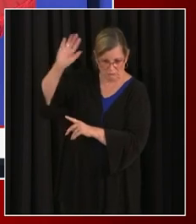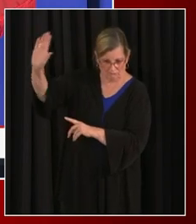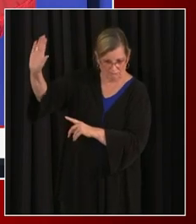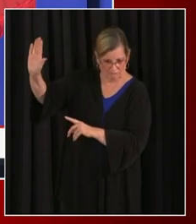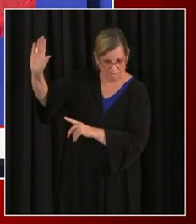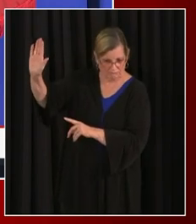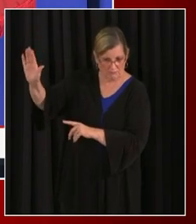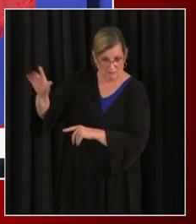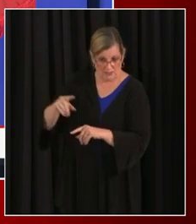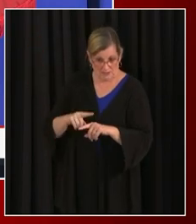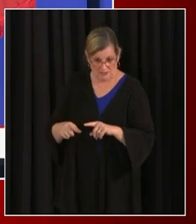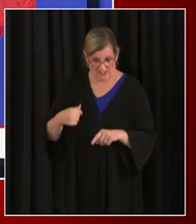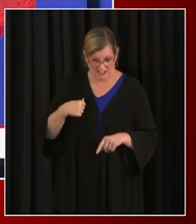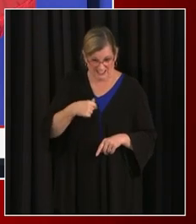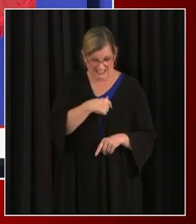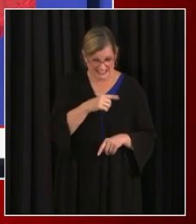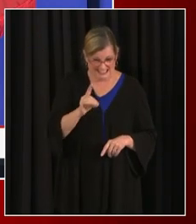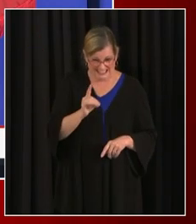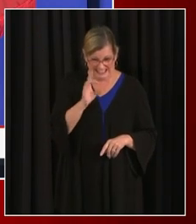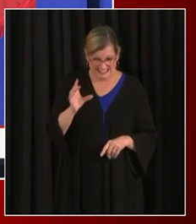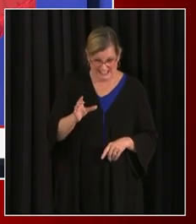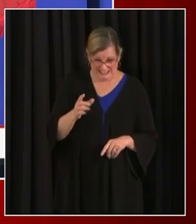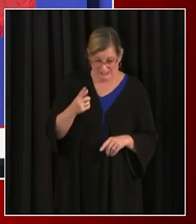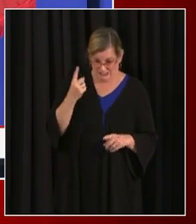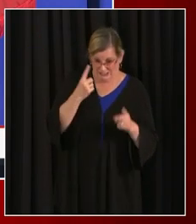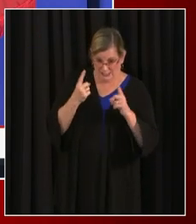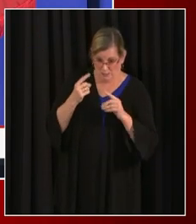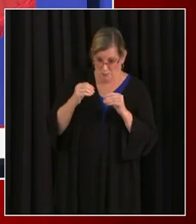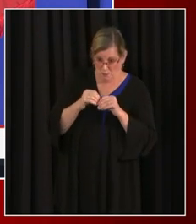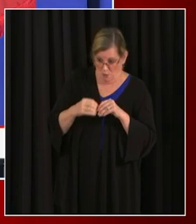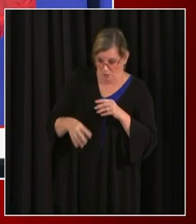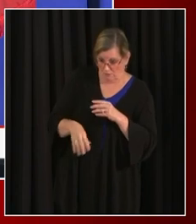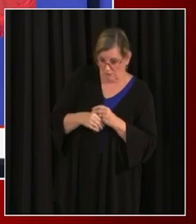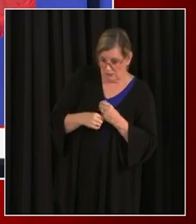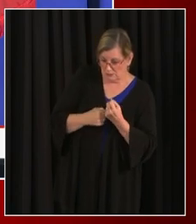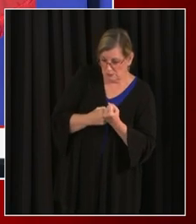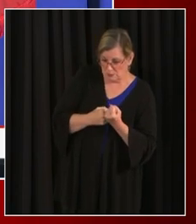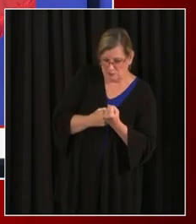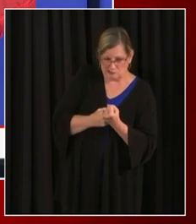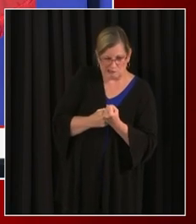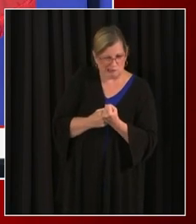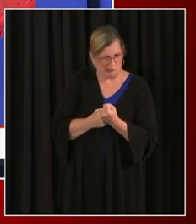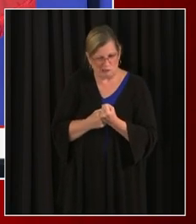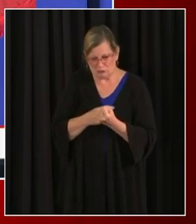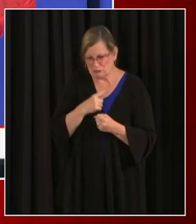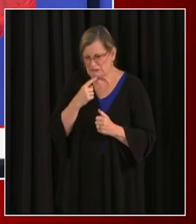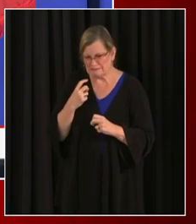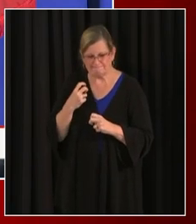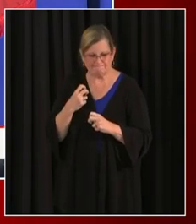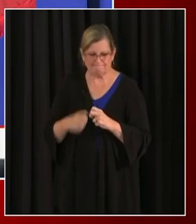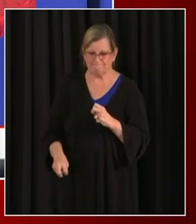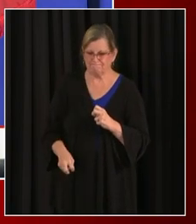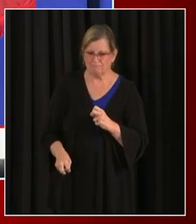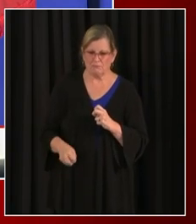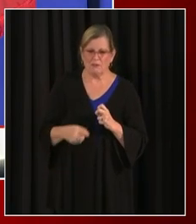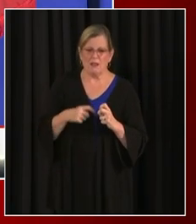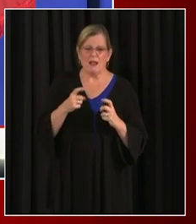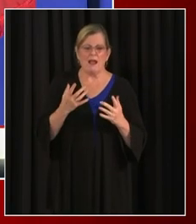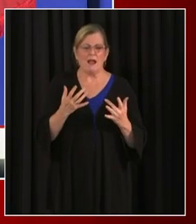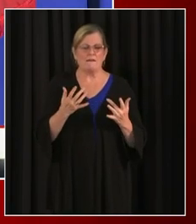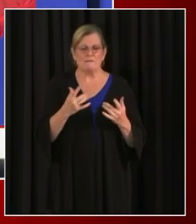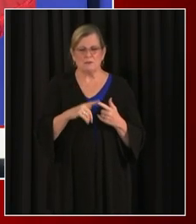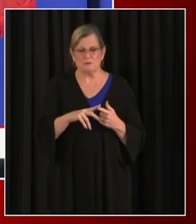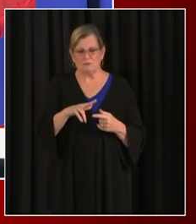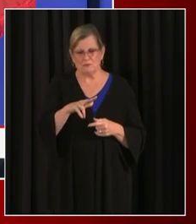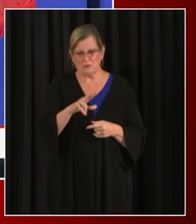able to consider additional local support. I think you know we have already committed $33 million